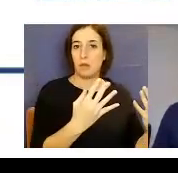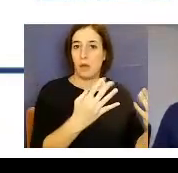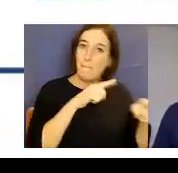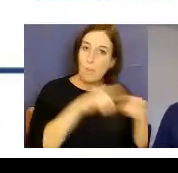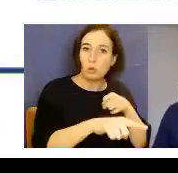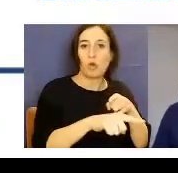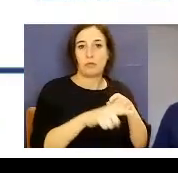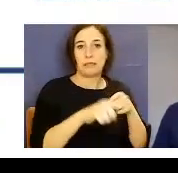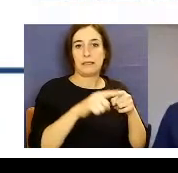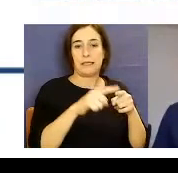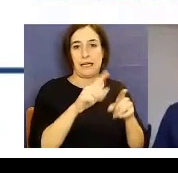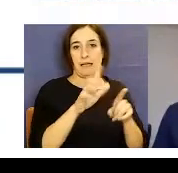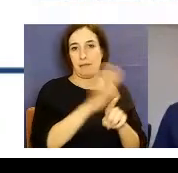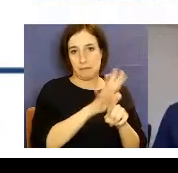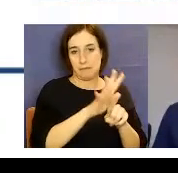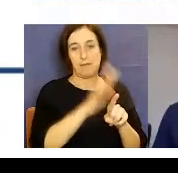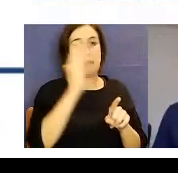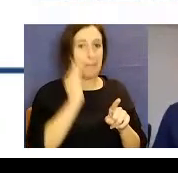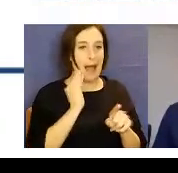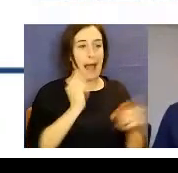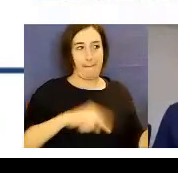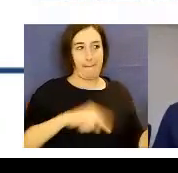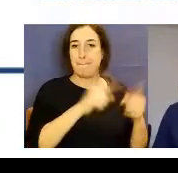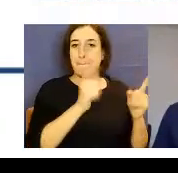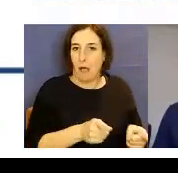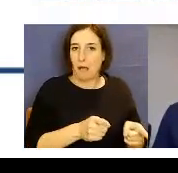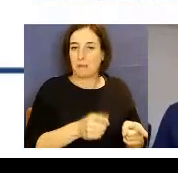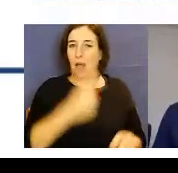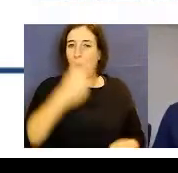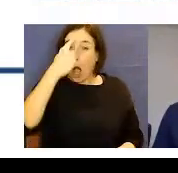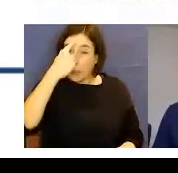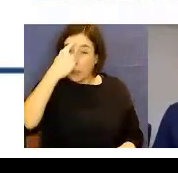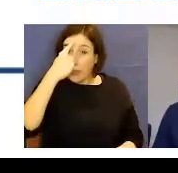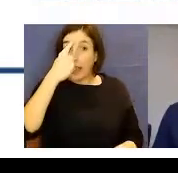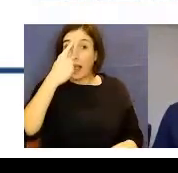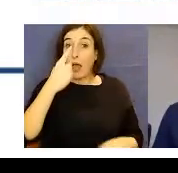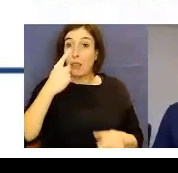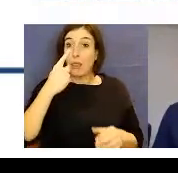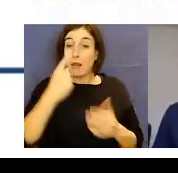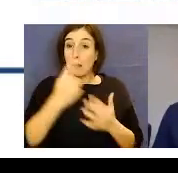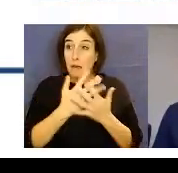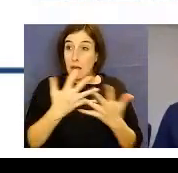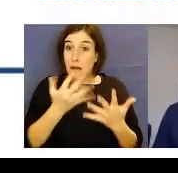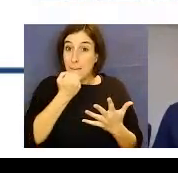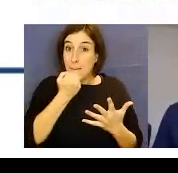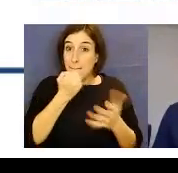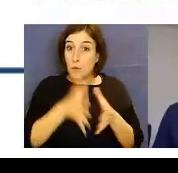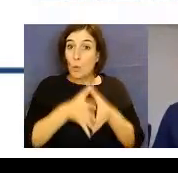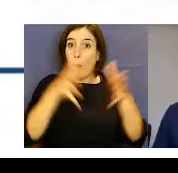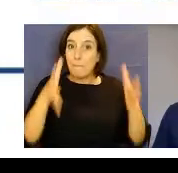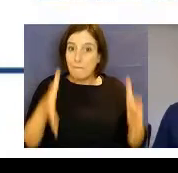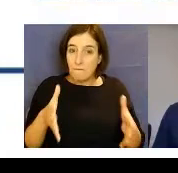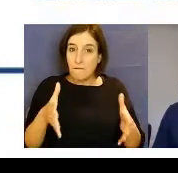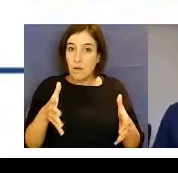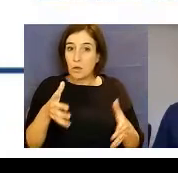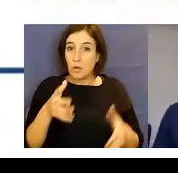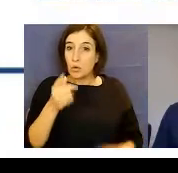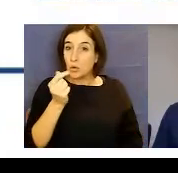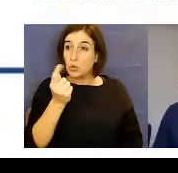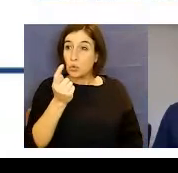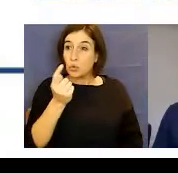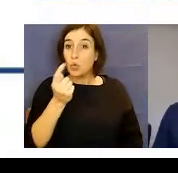and I believe that figure's actually slightly grown in terms of combined service users. I think we're getting closer to 200,000, which is